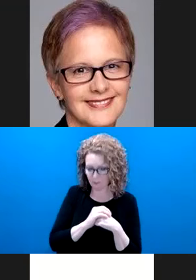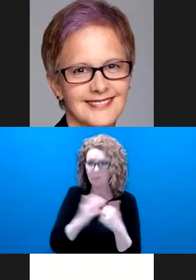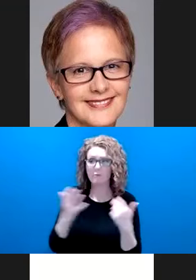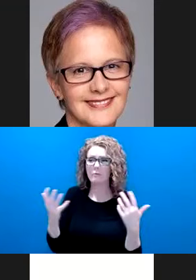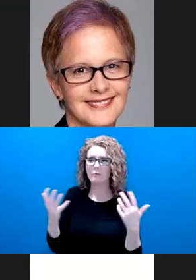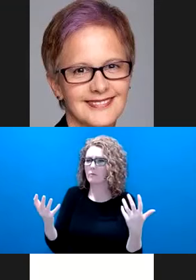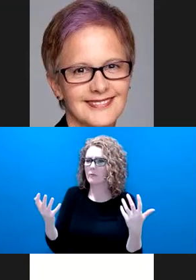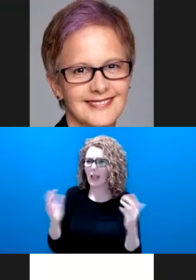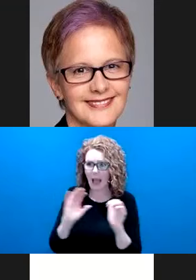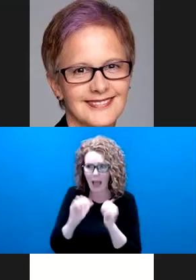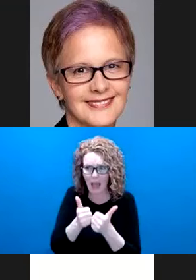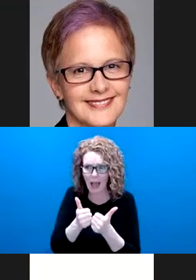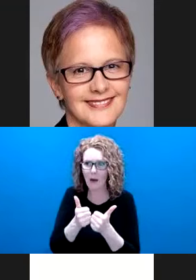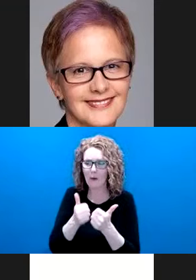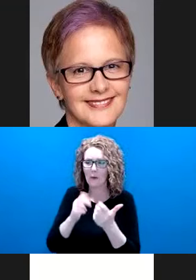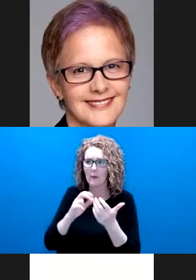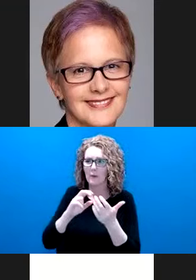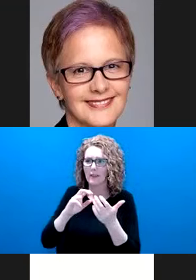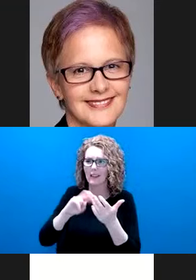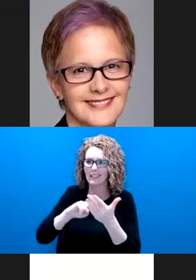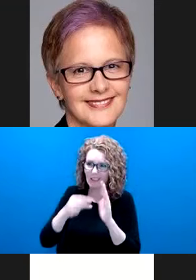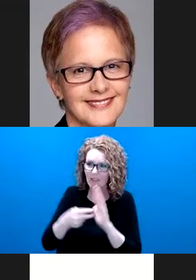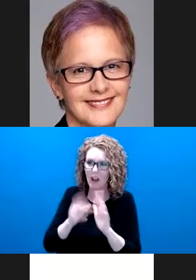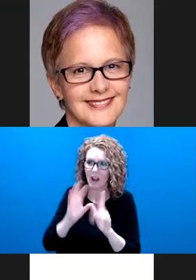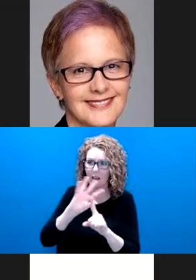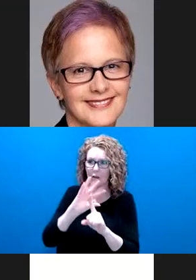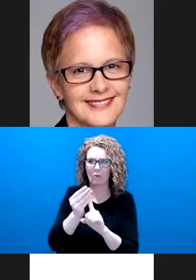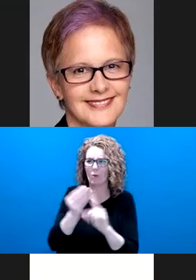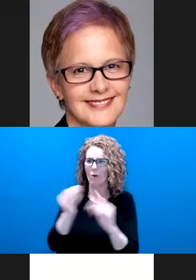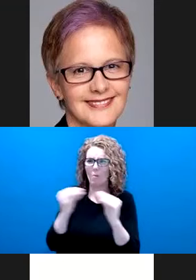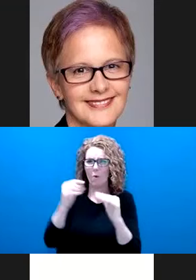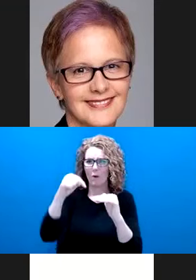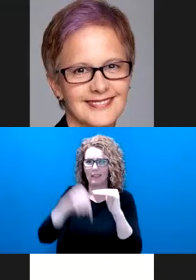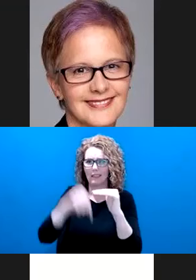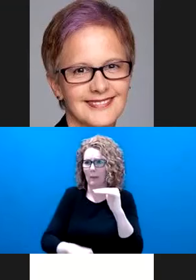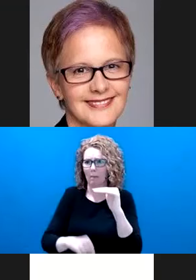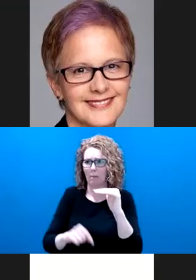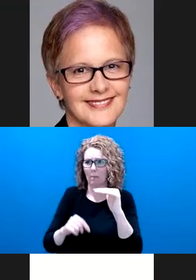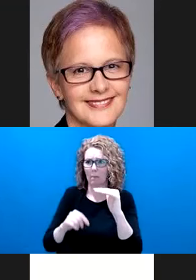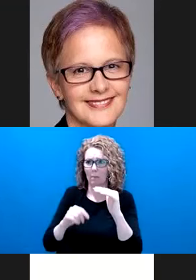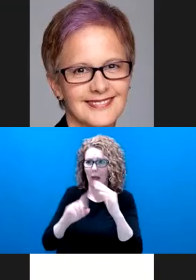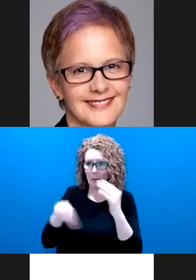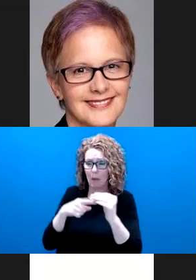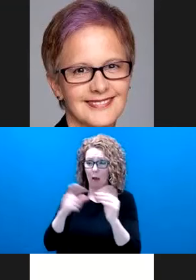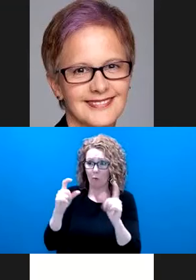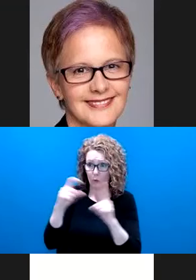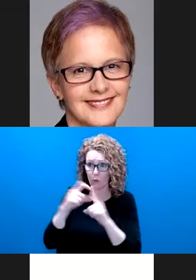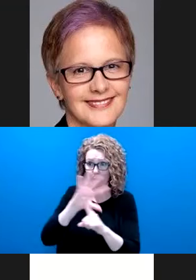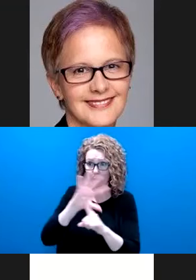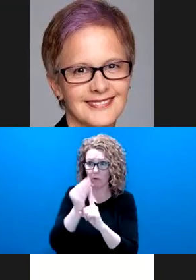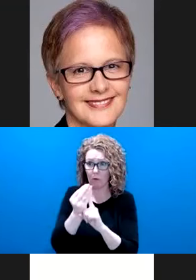cultural safety? Or even take a deeper dive into that, how that word cultural is used.